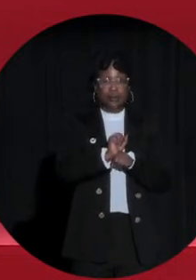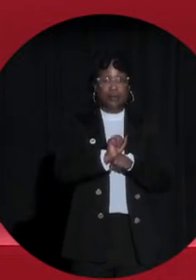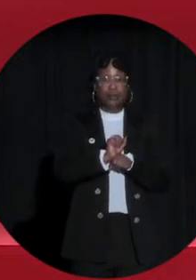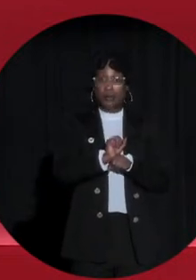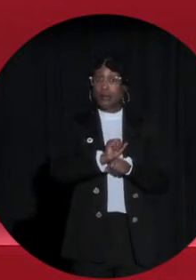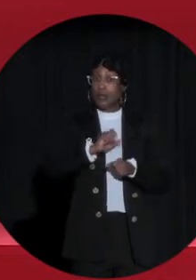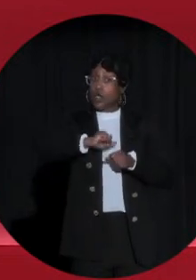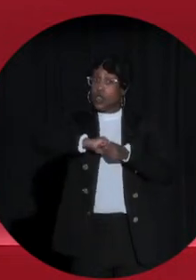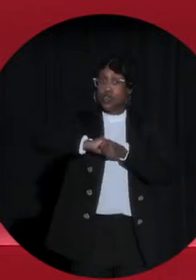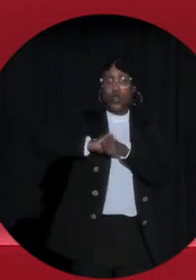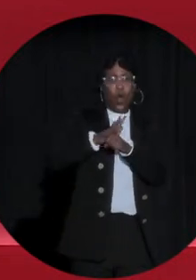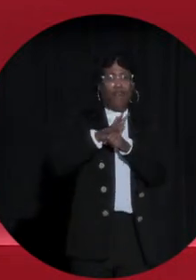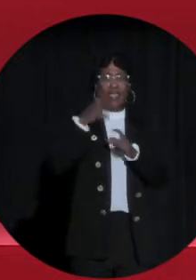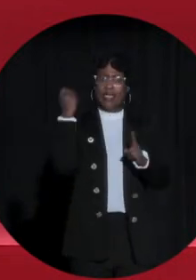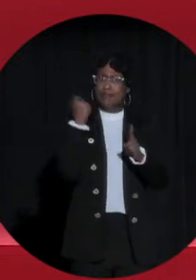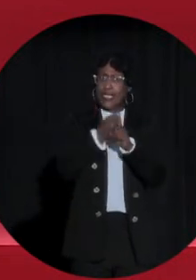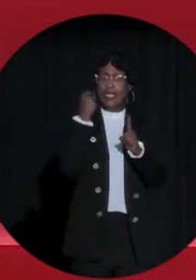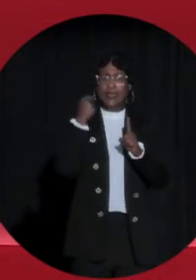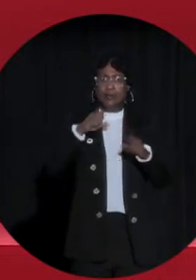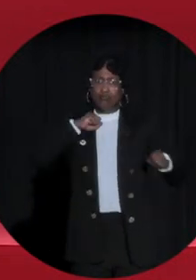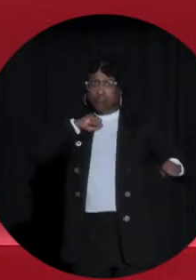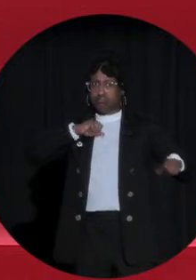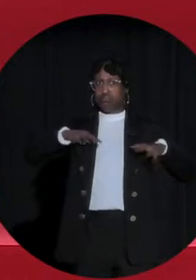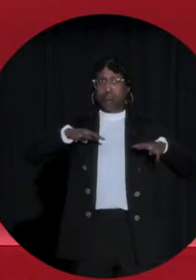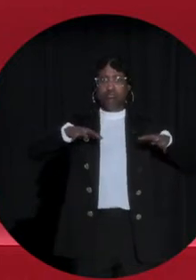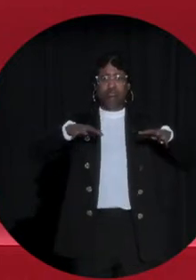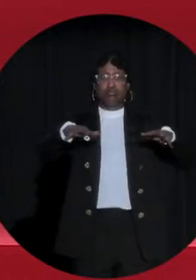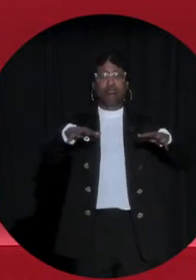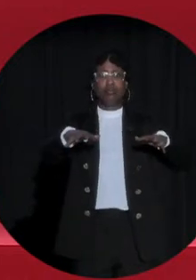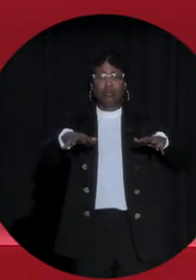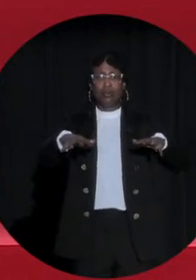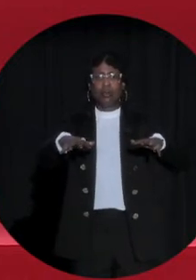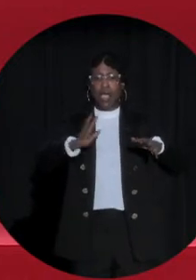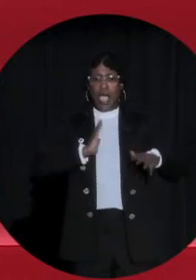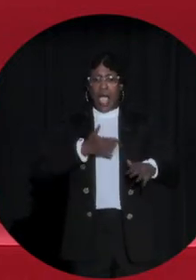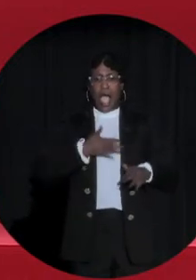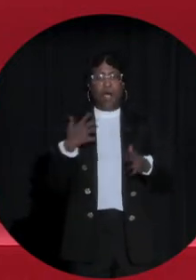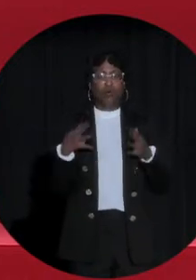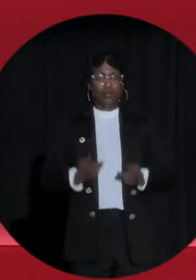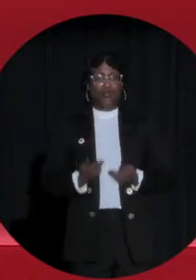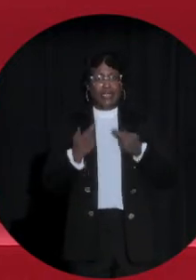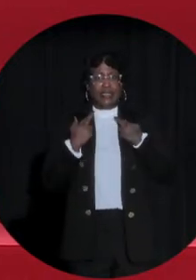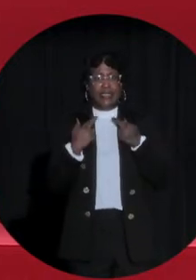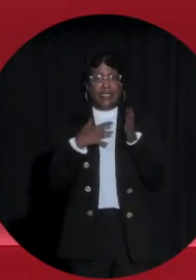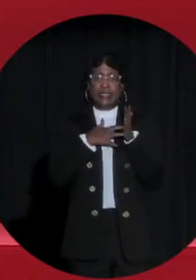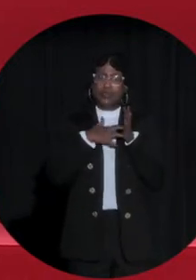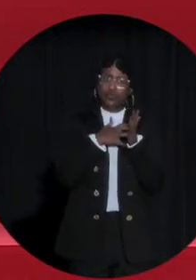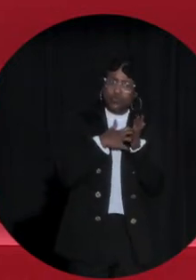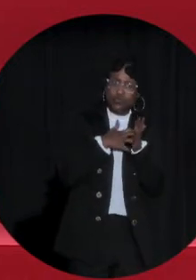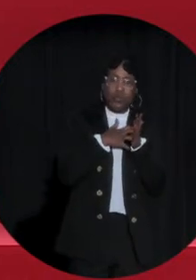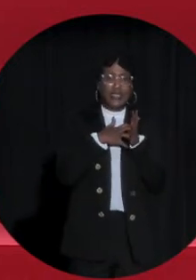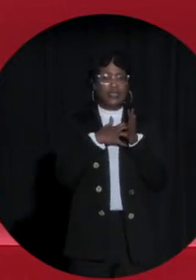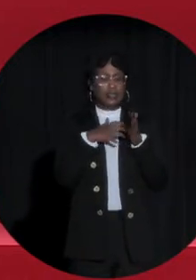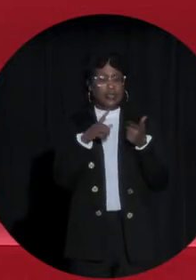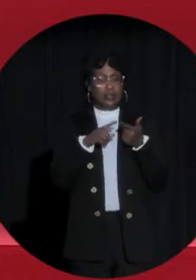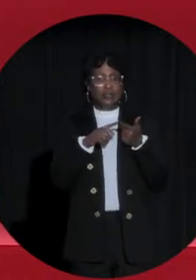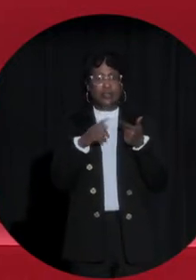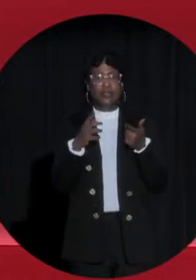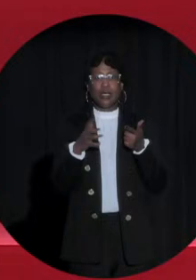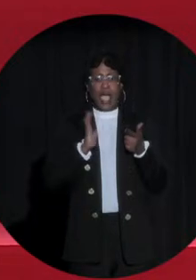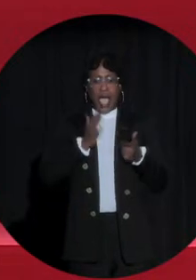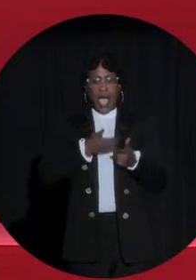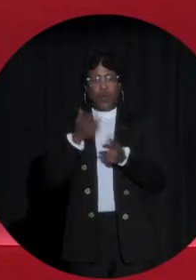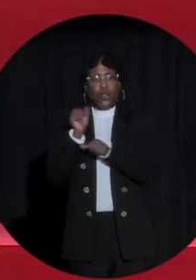core. We had a greater number of vulnerable residents, a higher number of essential workers, and in the